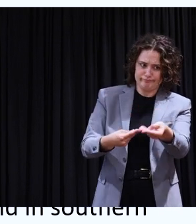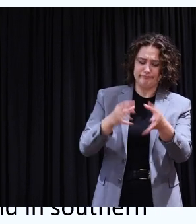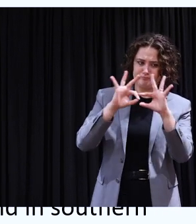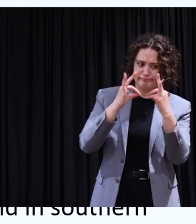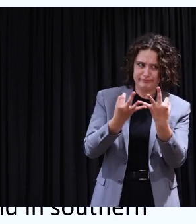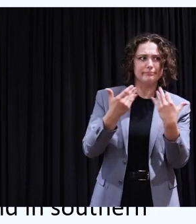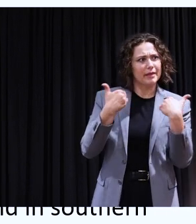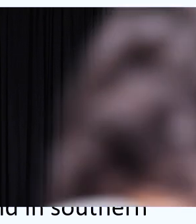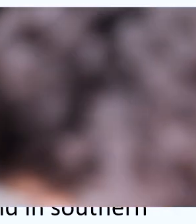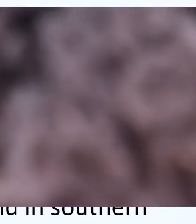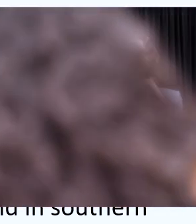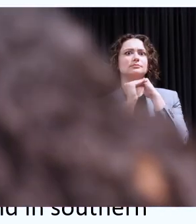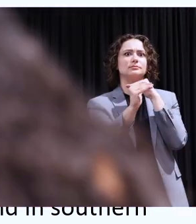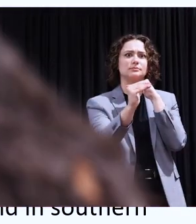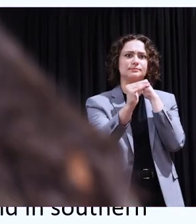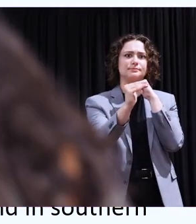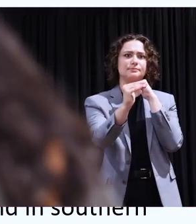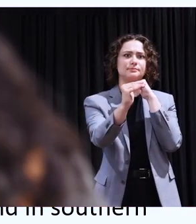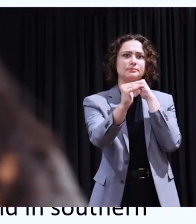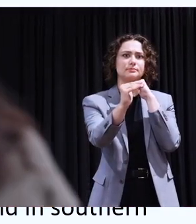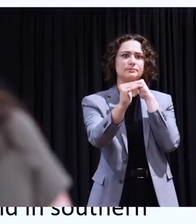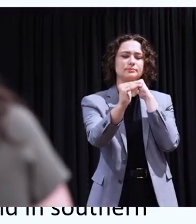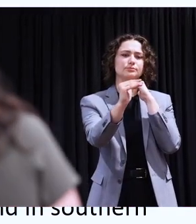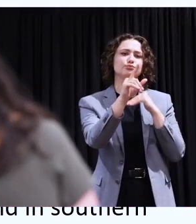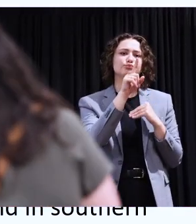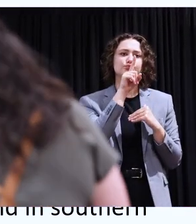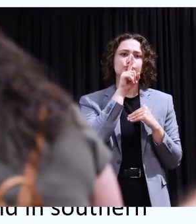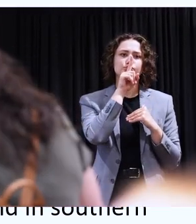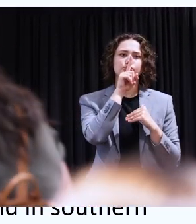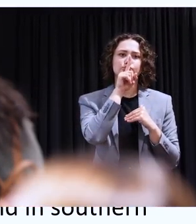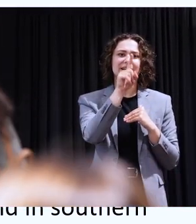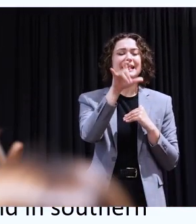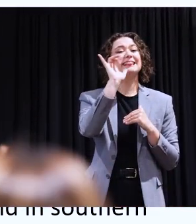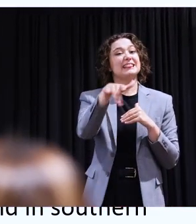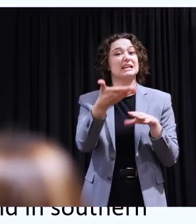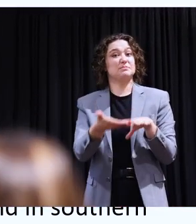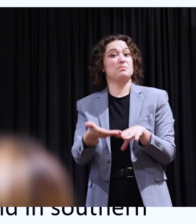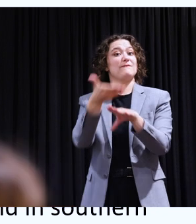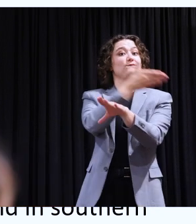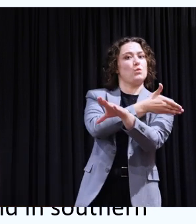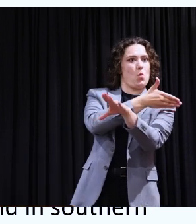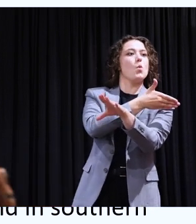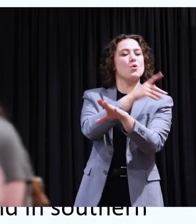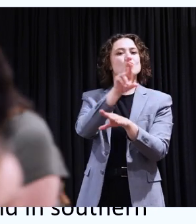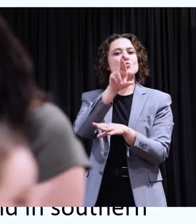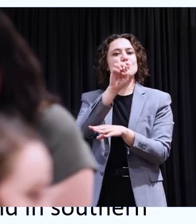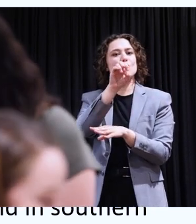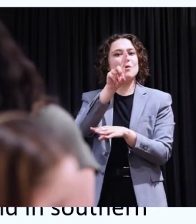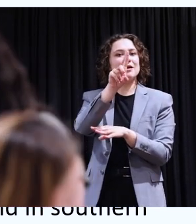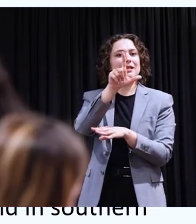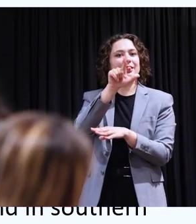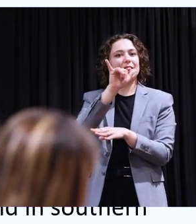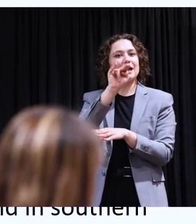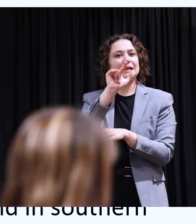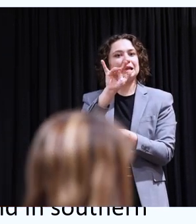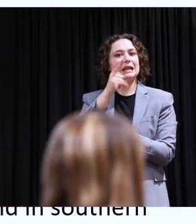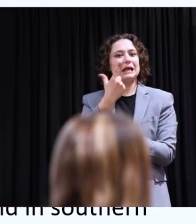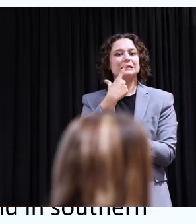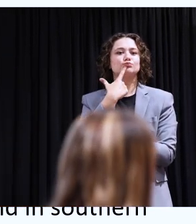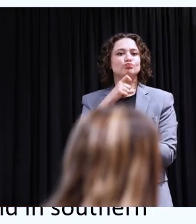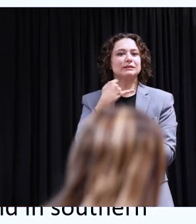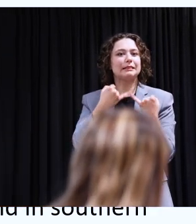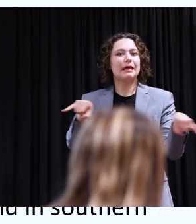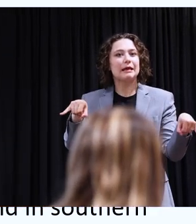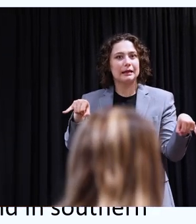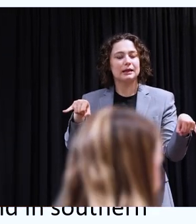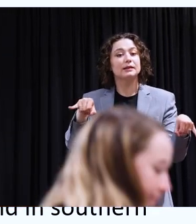That's really a prelude to redlining. So although we had Jim Crow laws in the South that really promoted segregation and were more deliberate, what